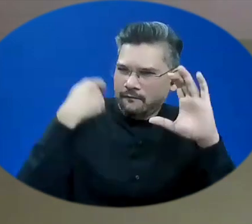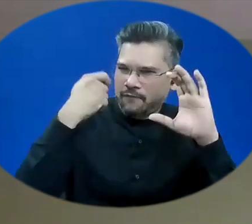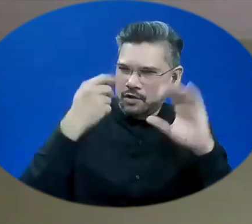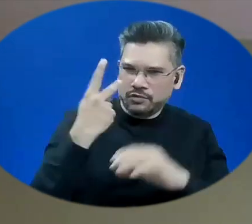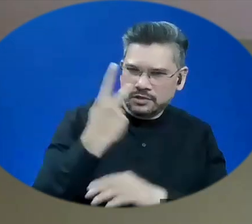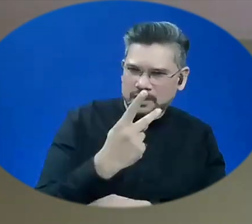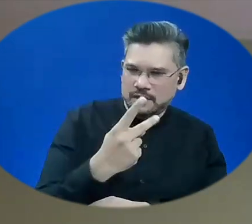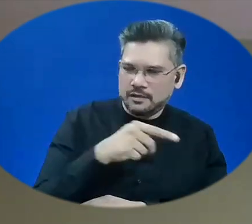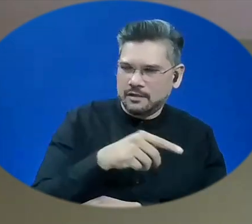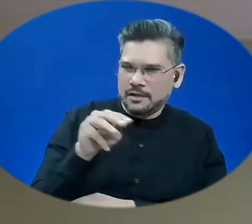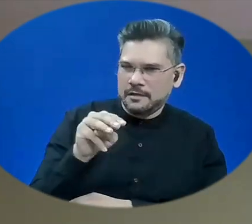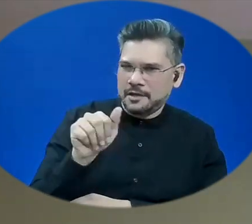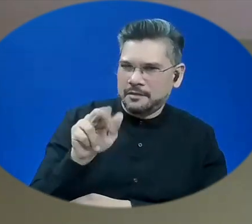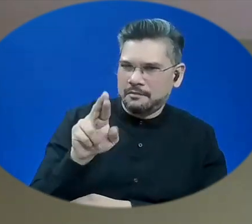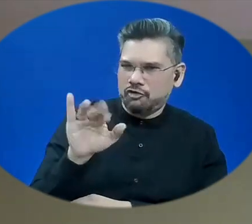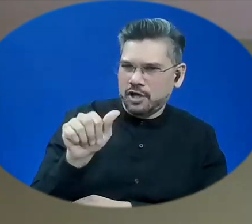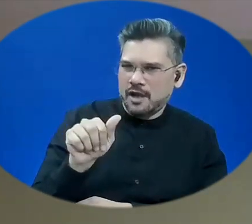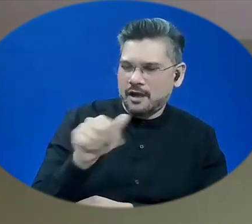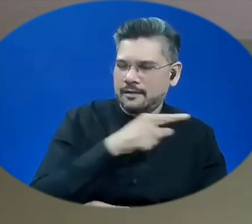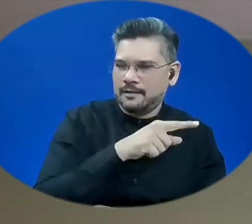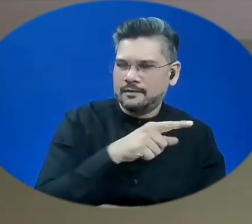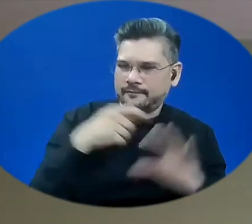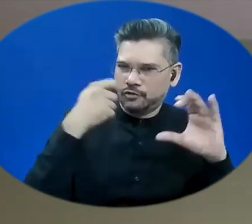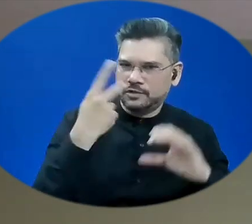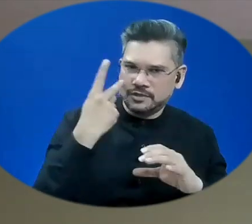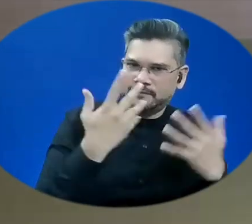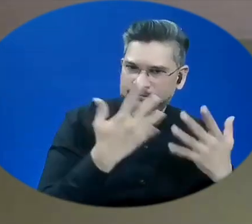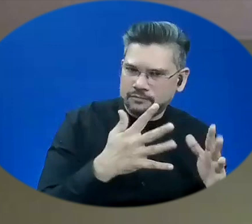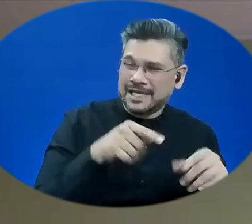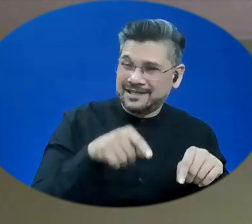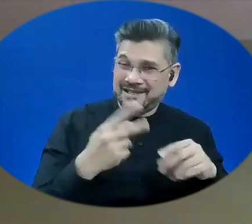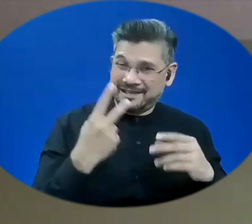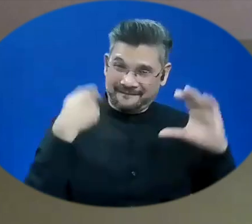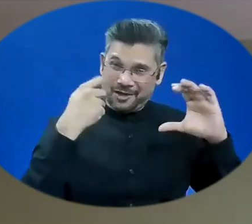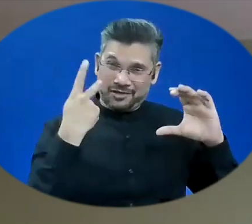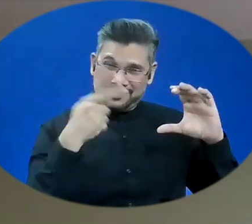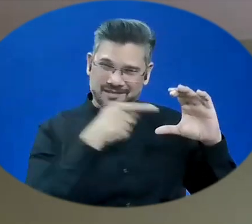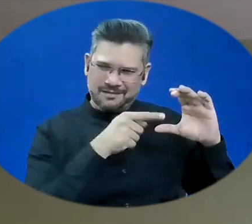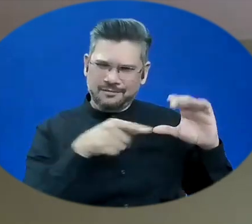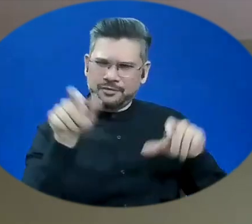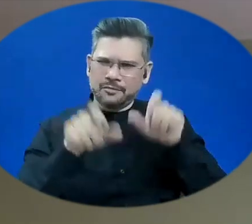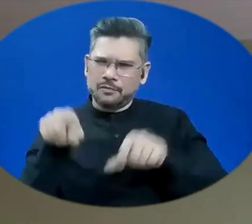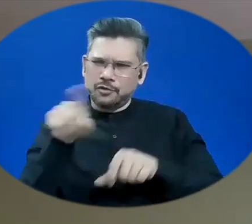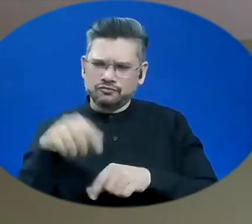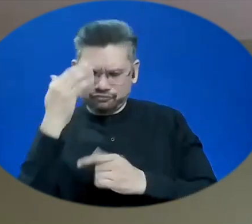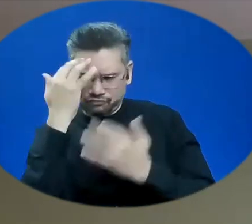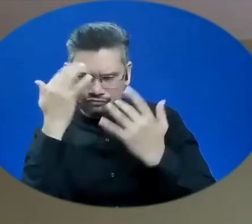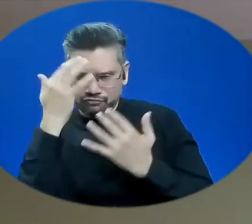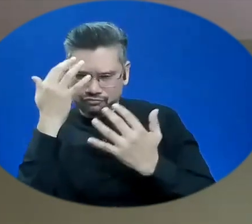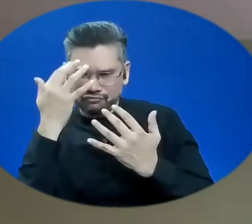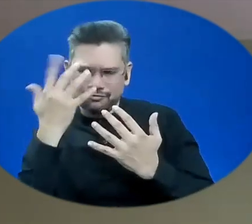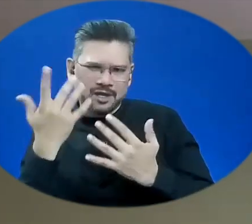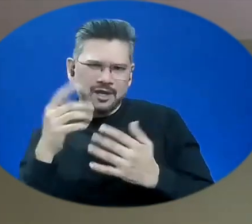this video, I'm hoping that we might be able to think about care partnering in the world when we think of women, but